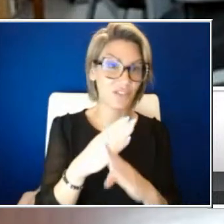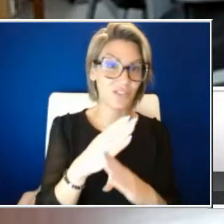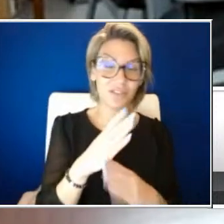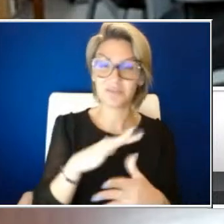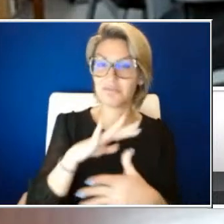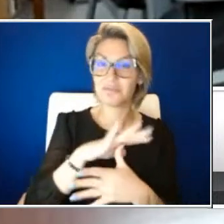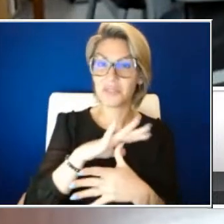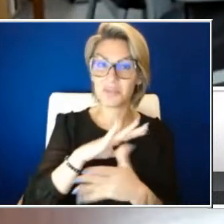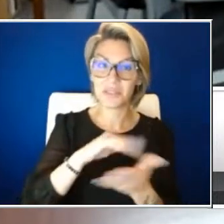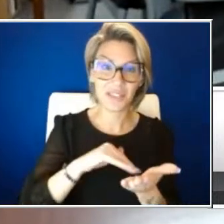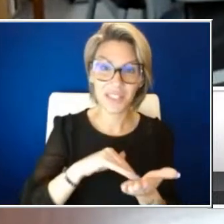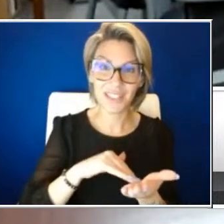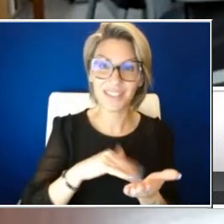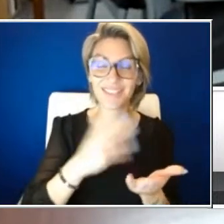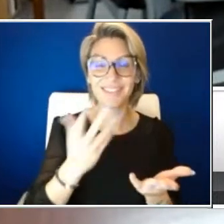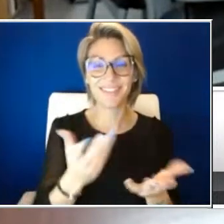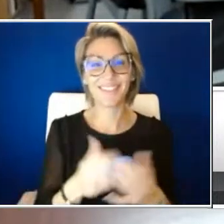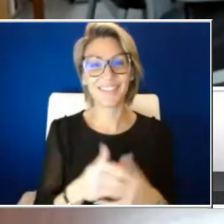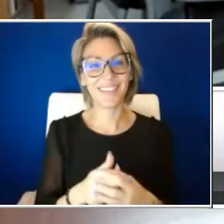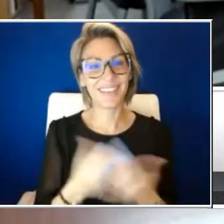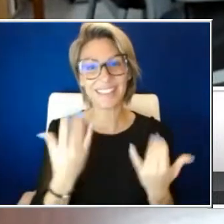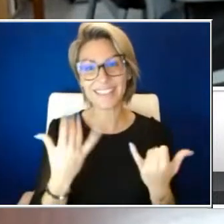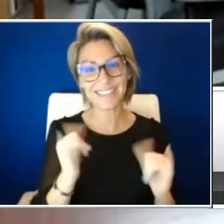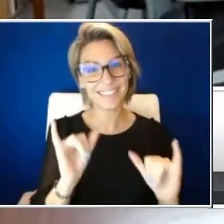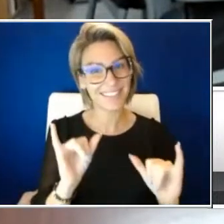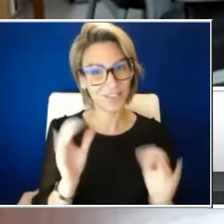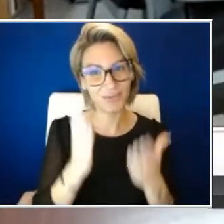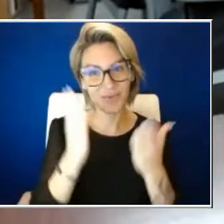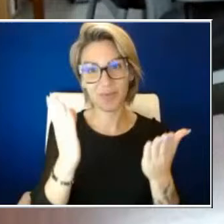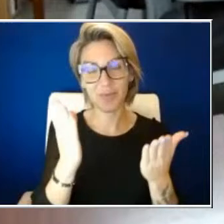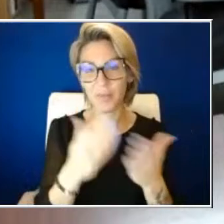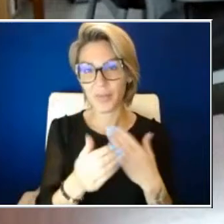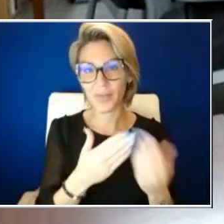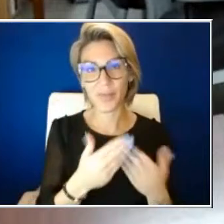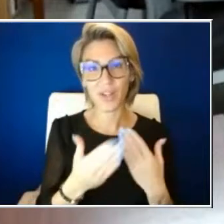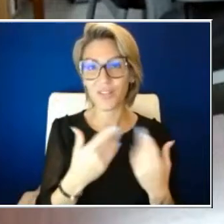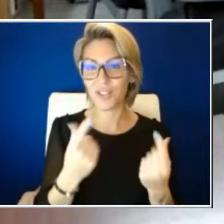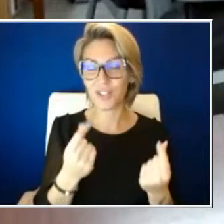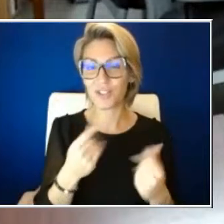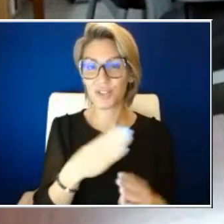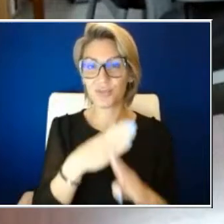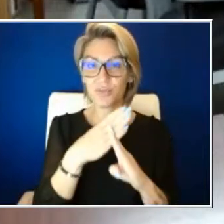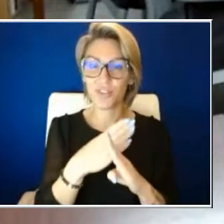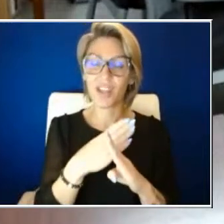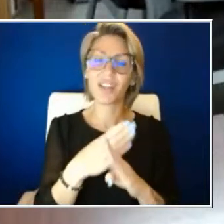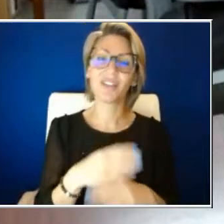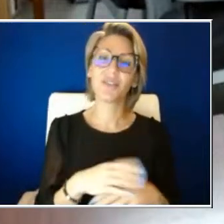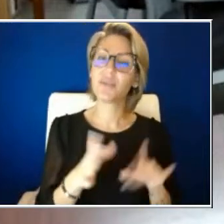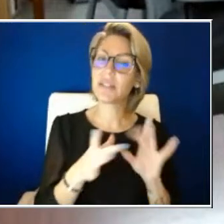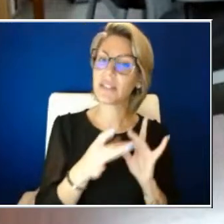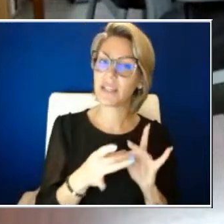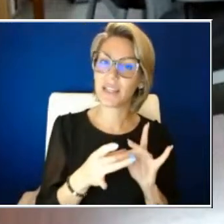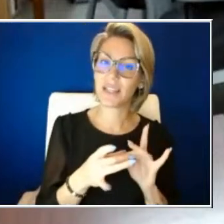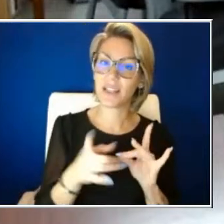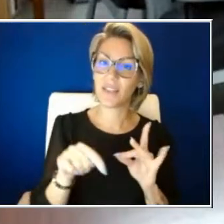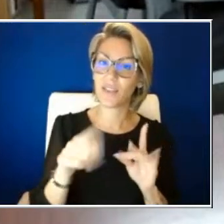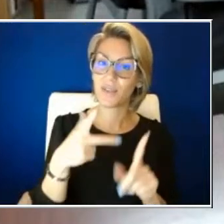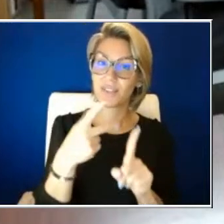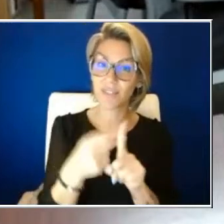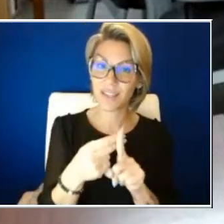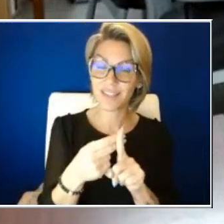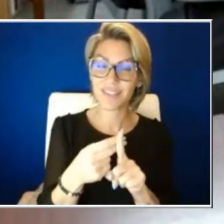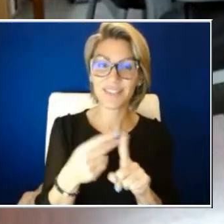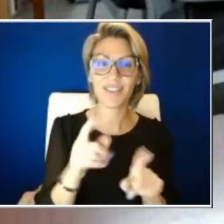doc, it's still the case. Whatever you can do to prevent it, both in terms of getting those vaccinations